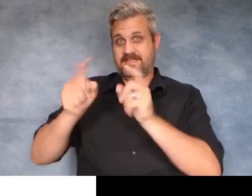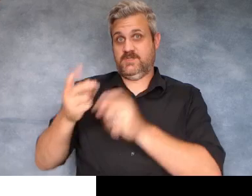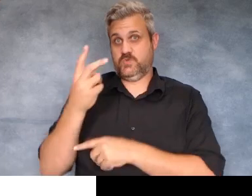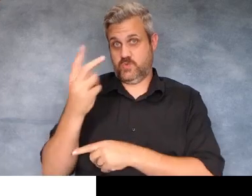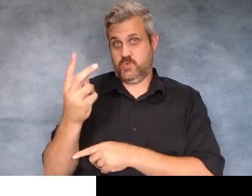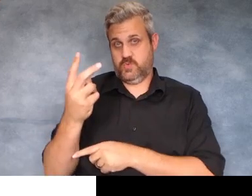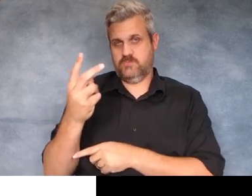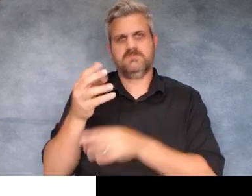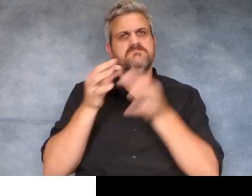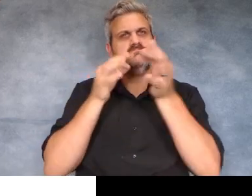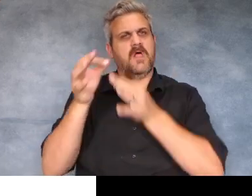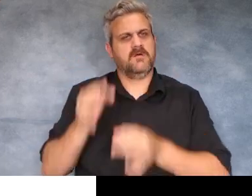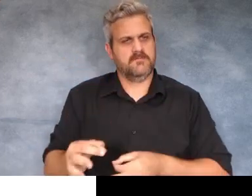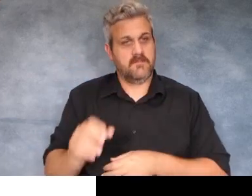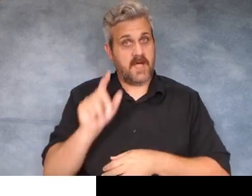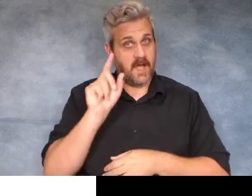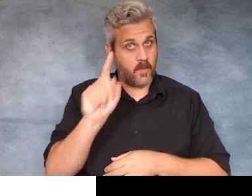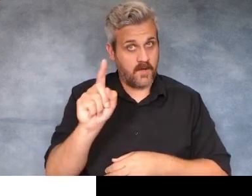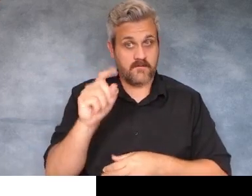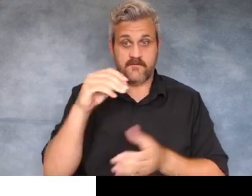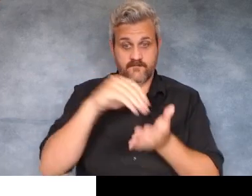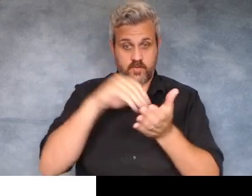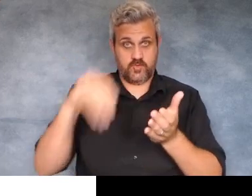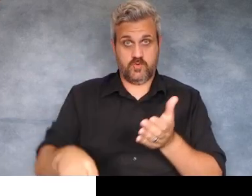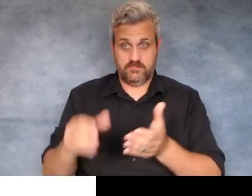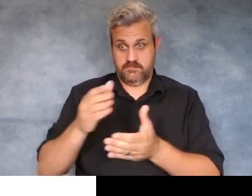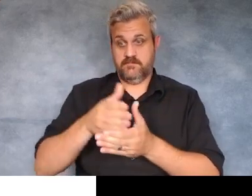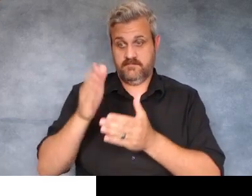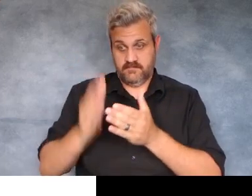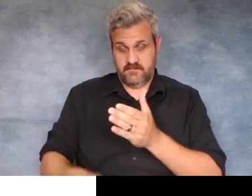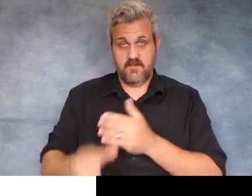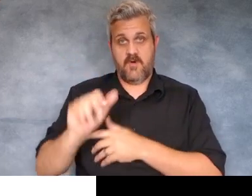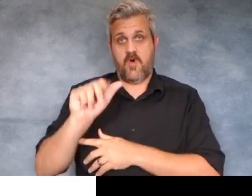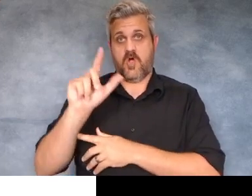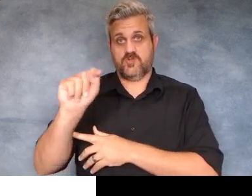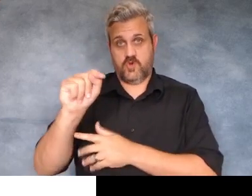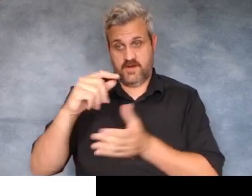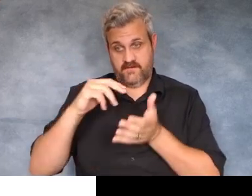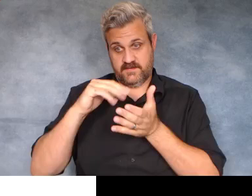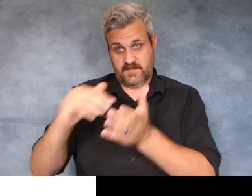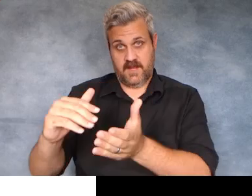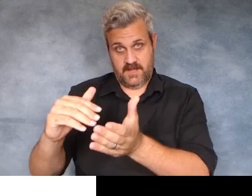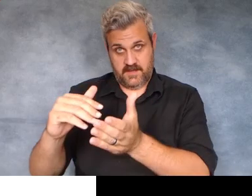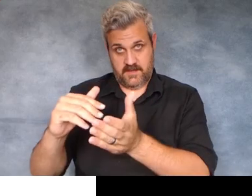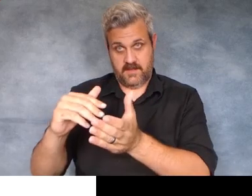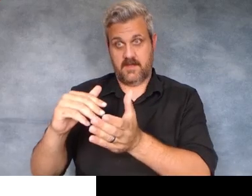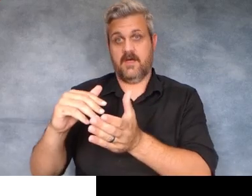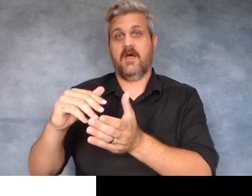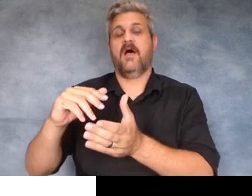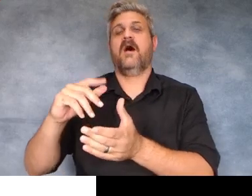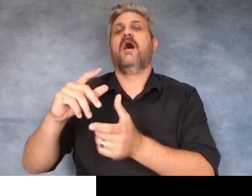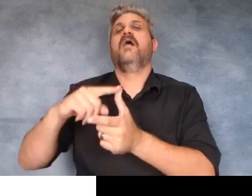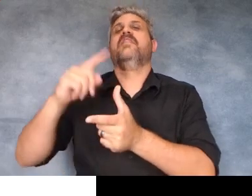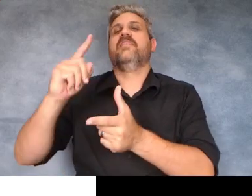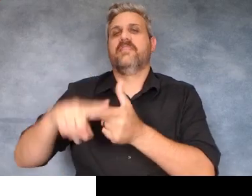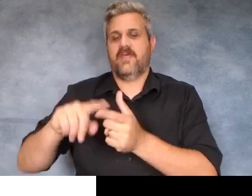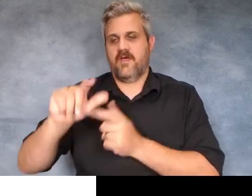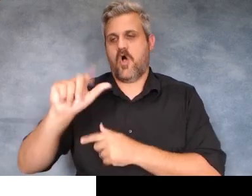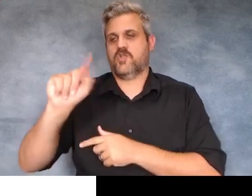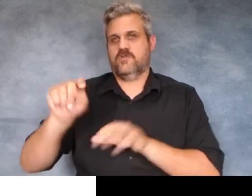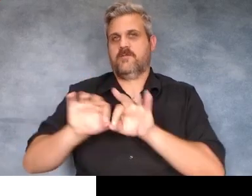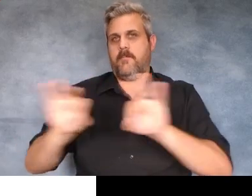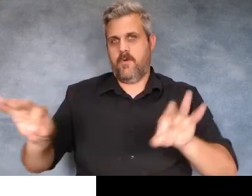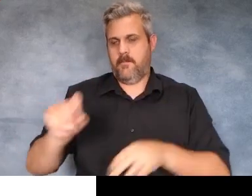300.160 D2. However, if a student is completing an alternative course of study leading to an alternative high school diploma, then they must